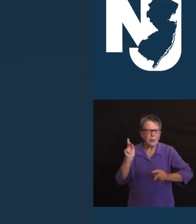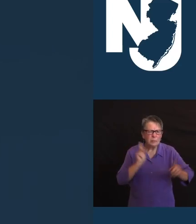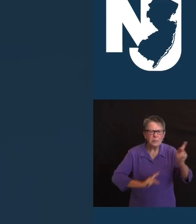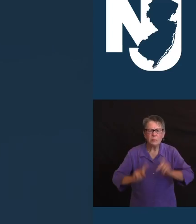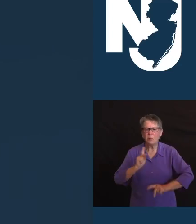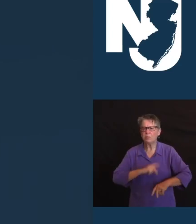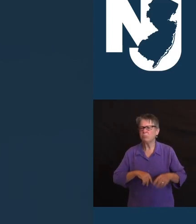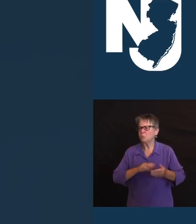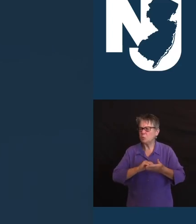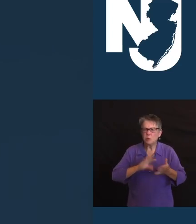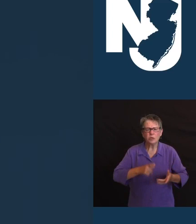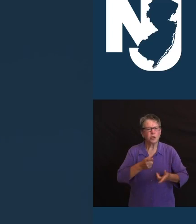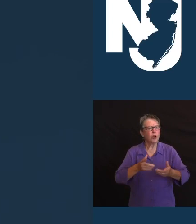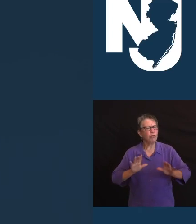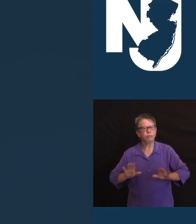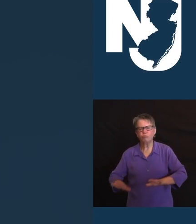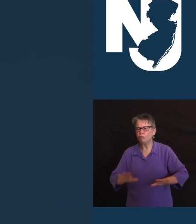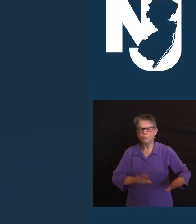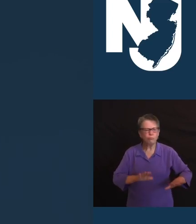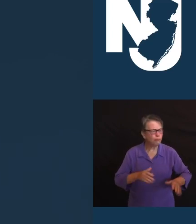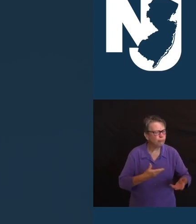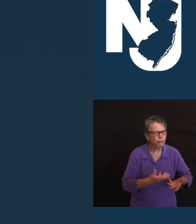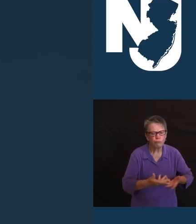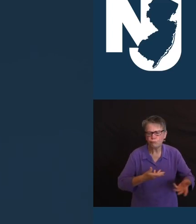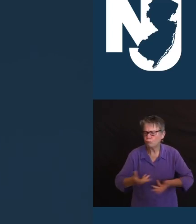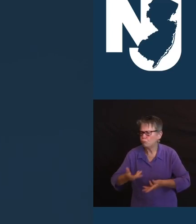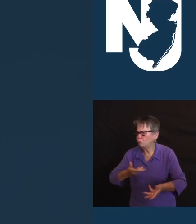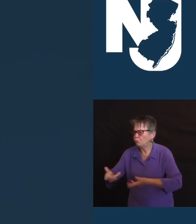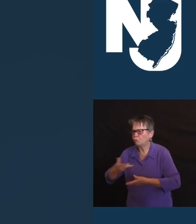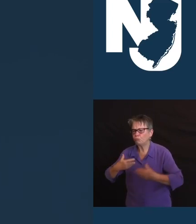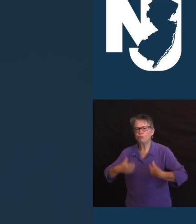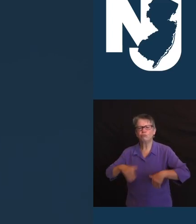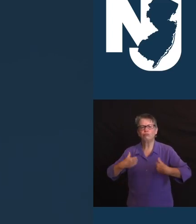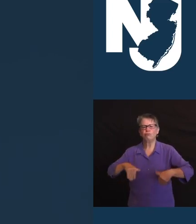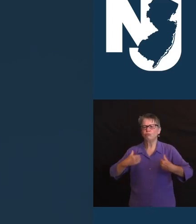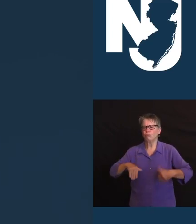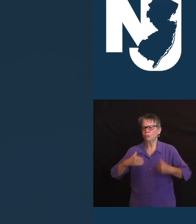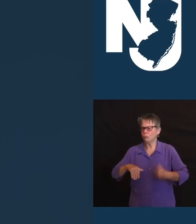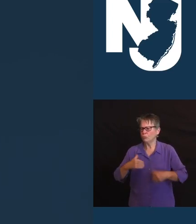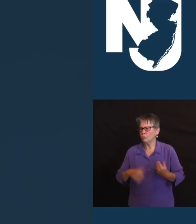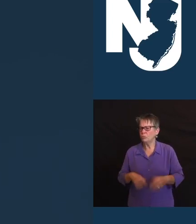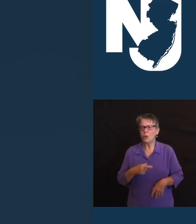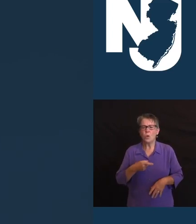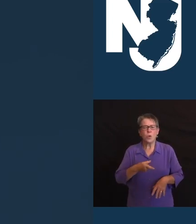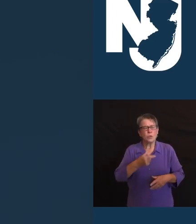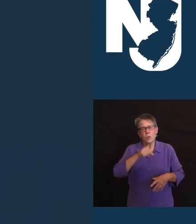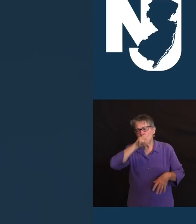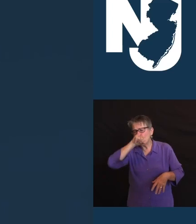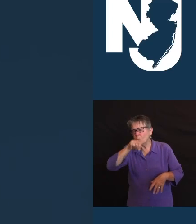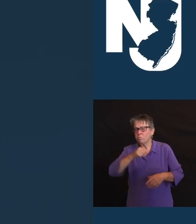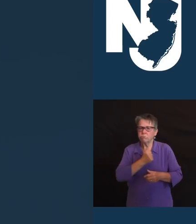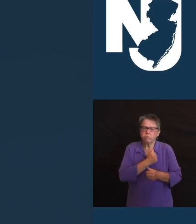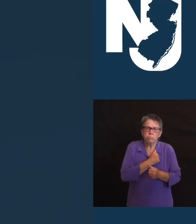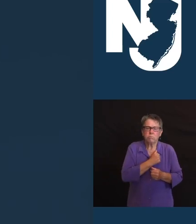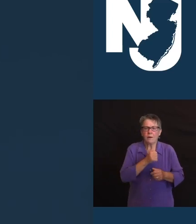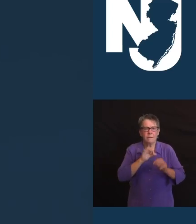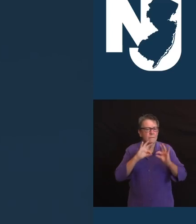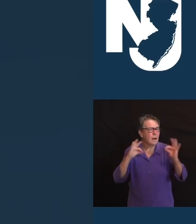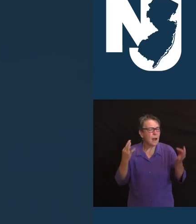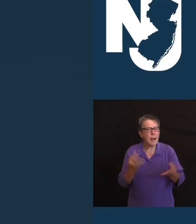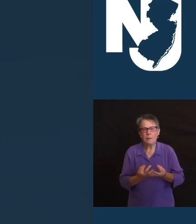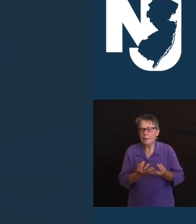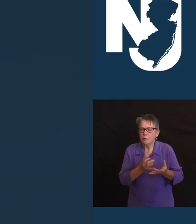grade students. But it was a love of family that set Yvette apart. Her father passed away several years ago, and